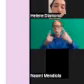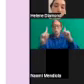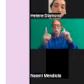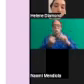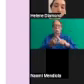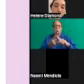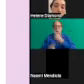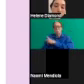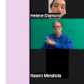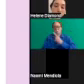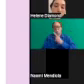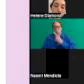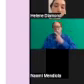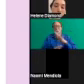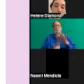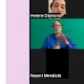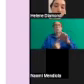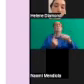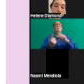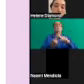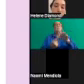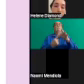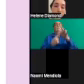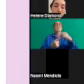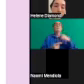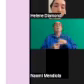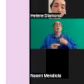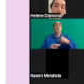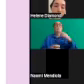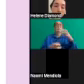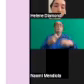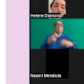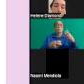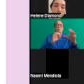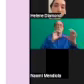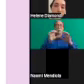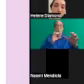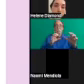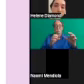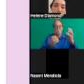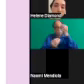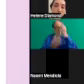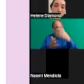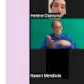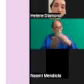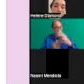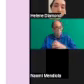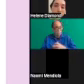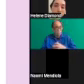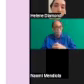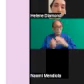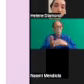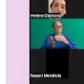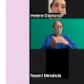these difficult conversations. And quite honestly, guys, there's so many times where I feel our